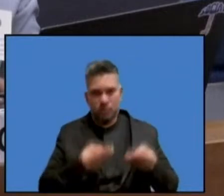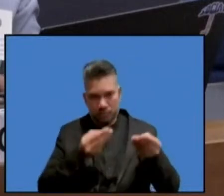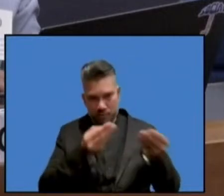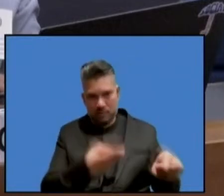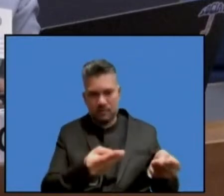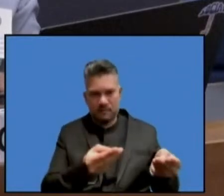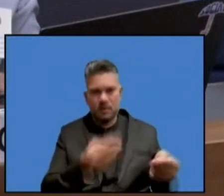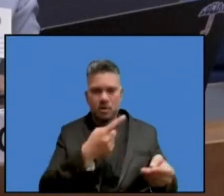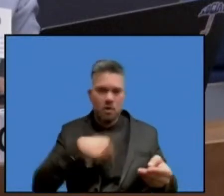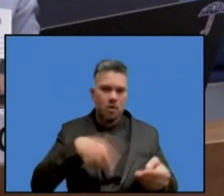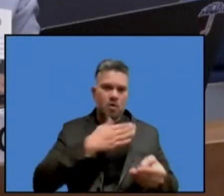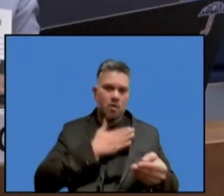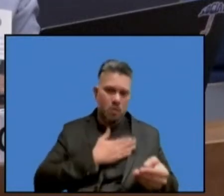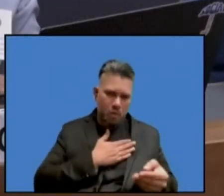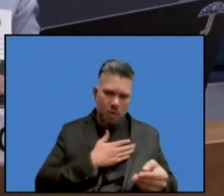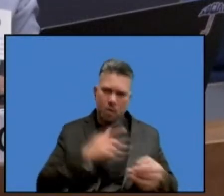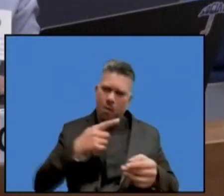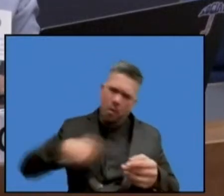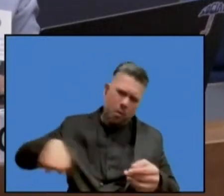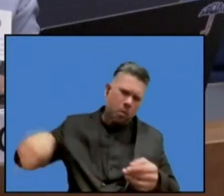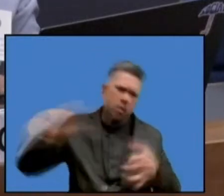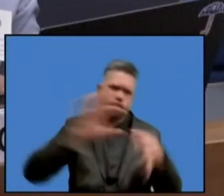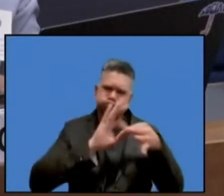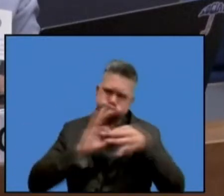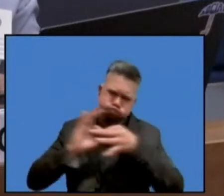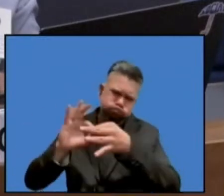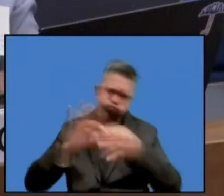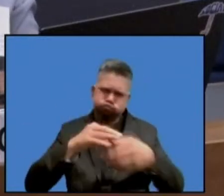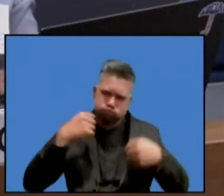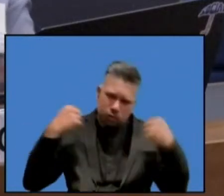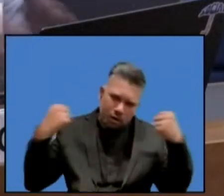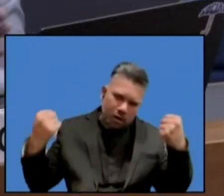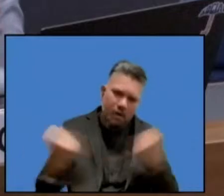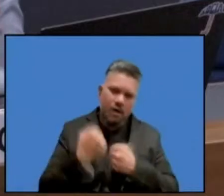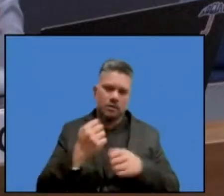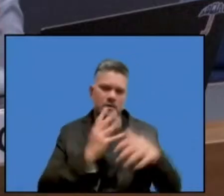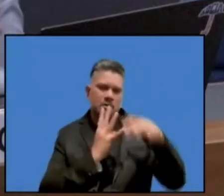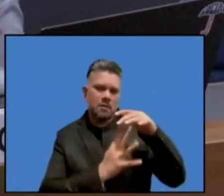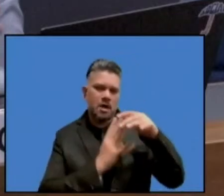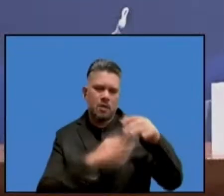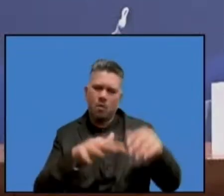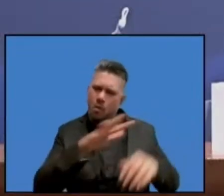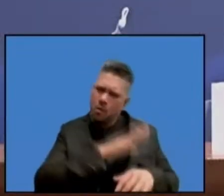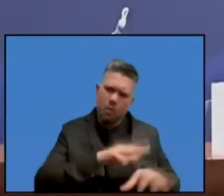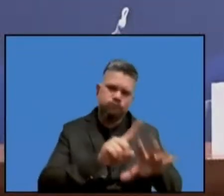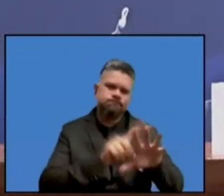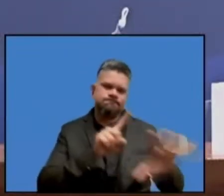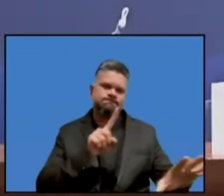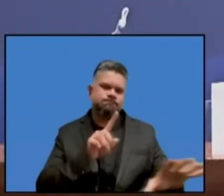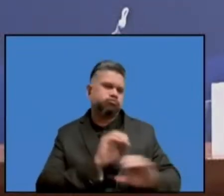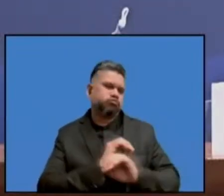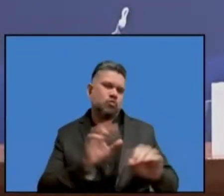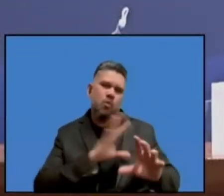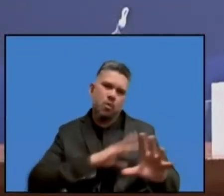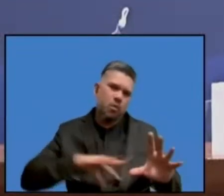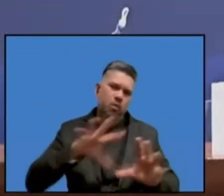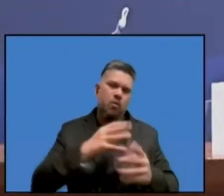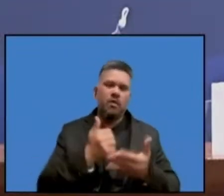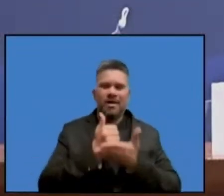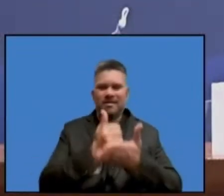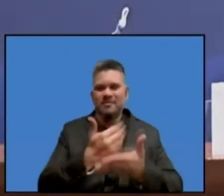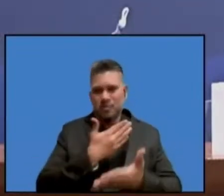ensure no migrant is left behind. I thank you all. Thank you so much, delegates